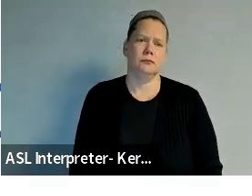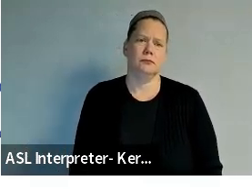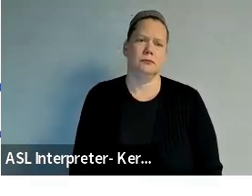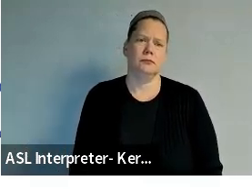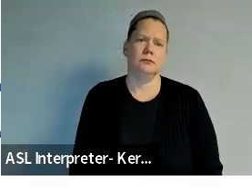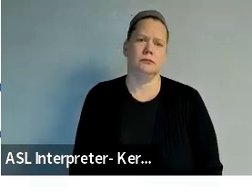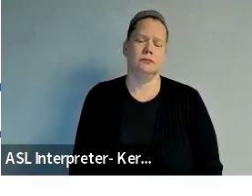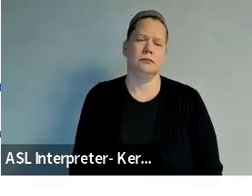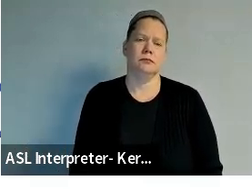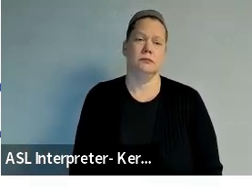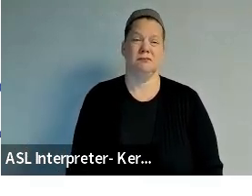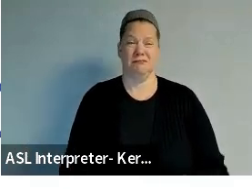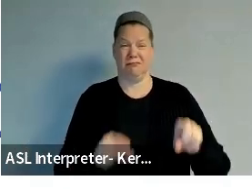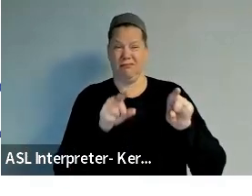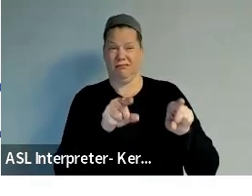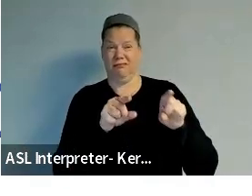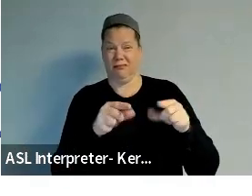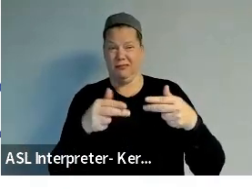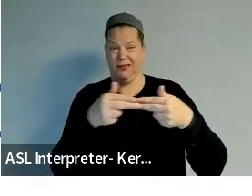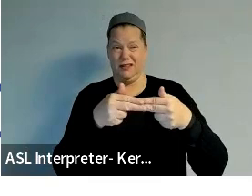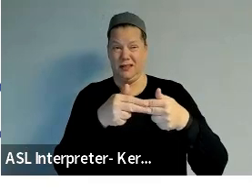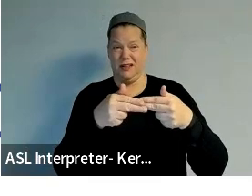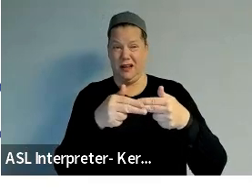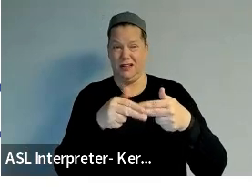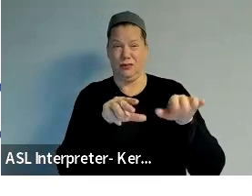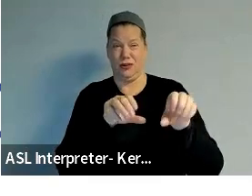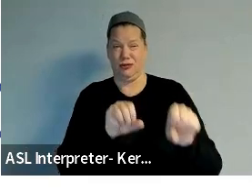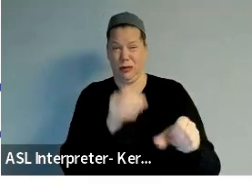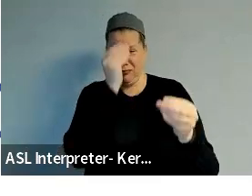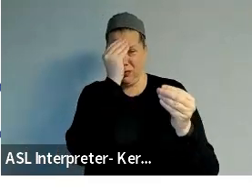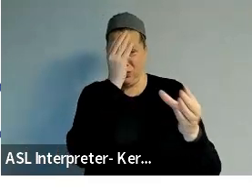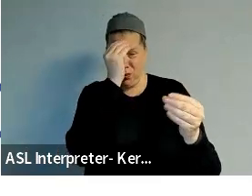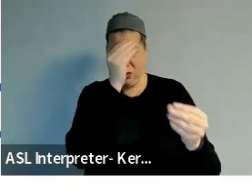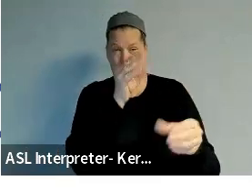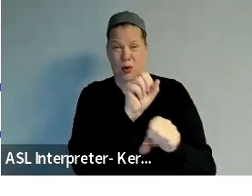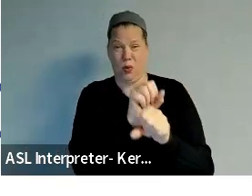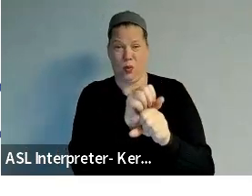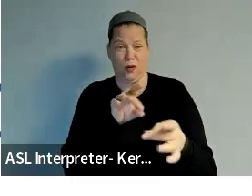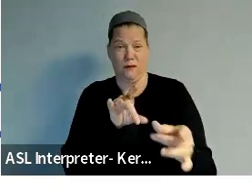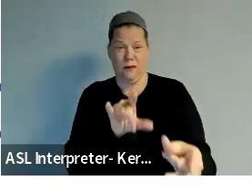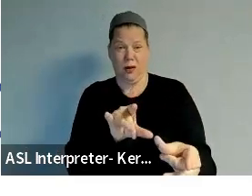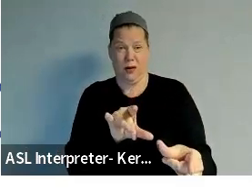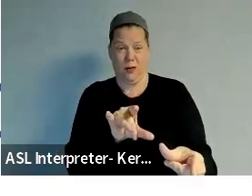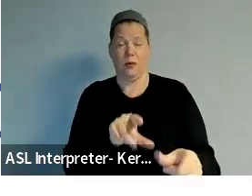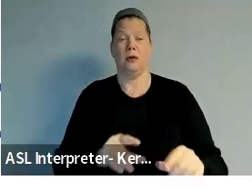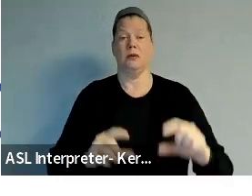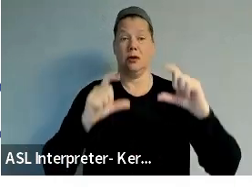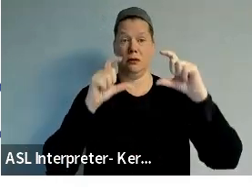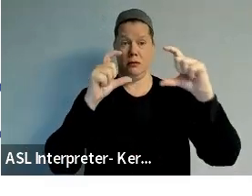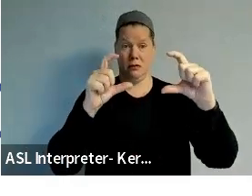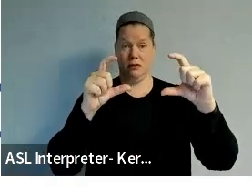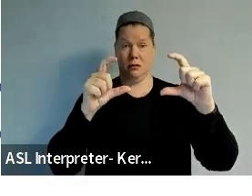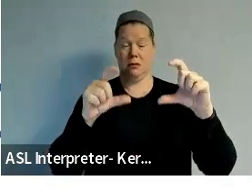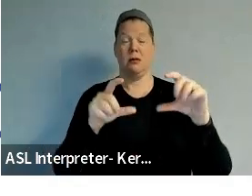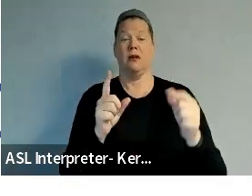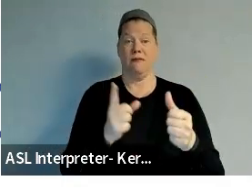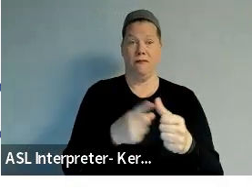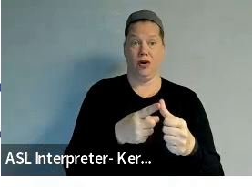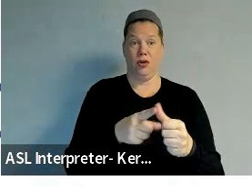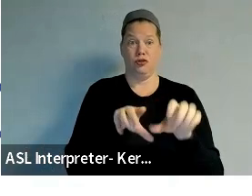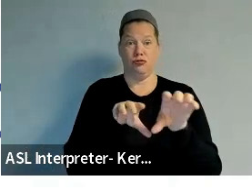This is the restraint reporting workflow. The process will begin with the restraint